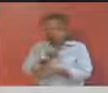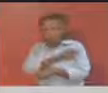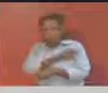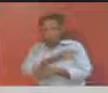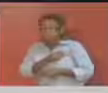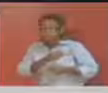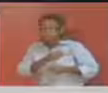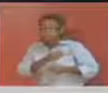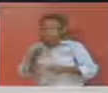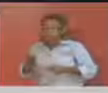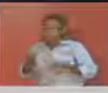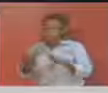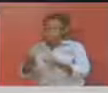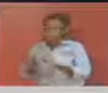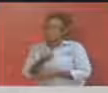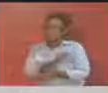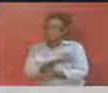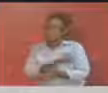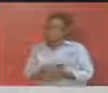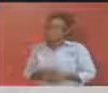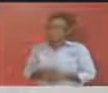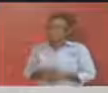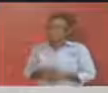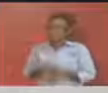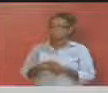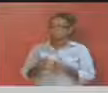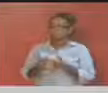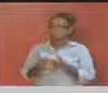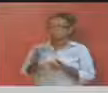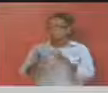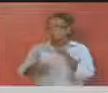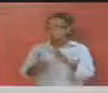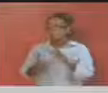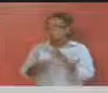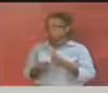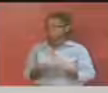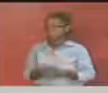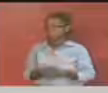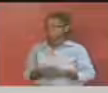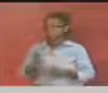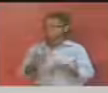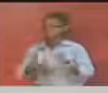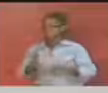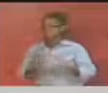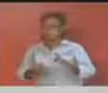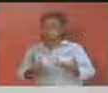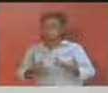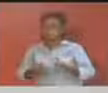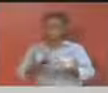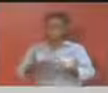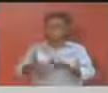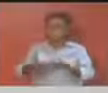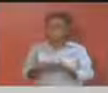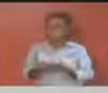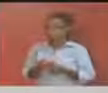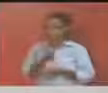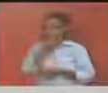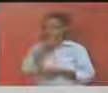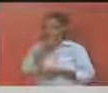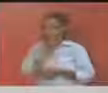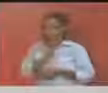And then phase 3, the public over 18 excluding for the